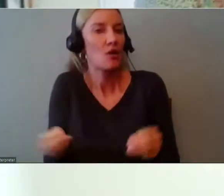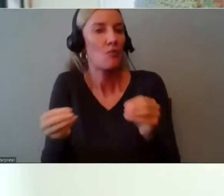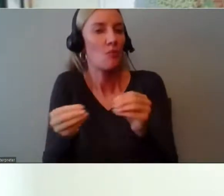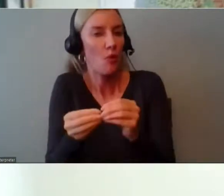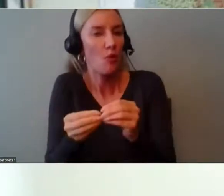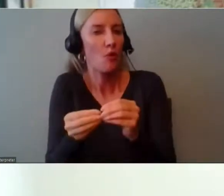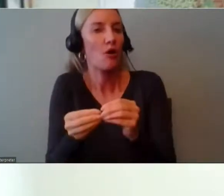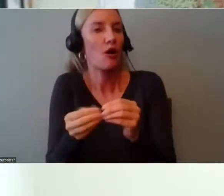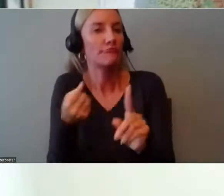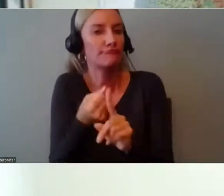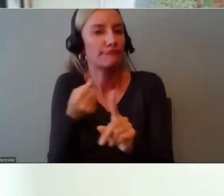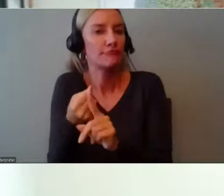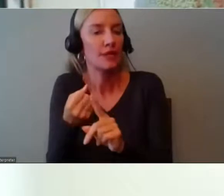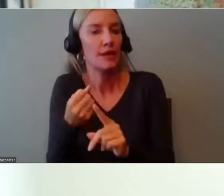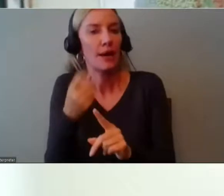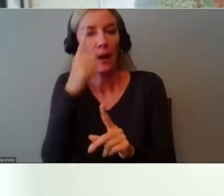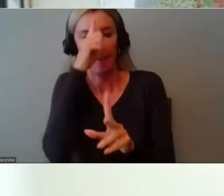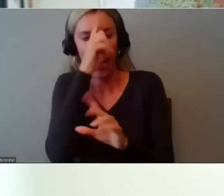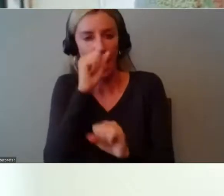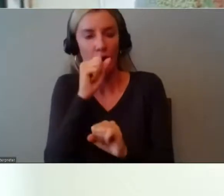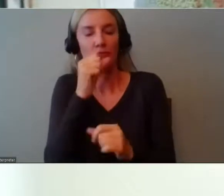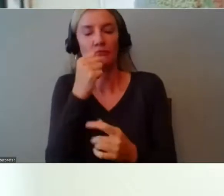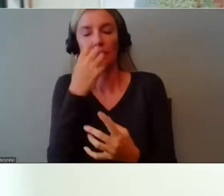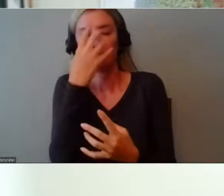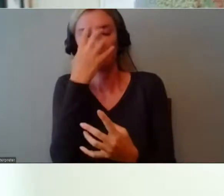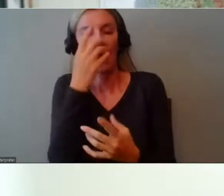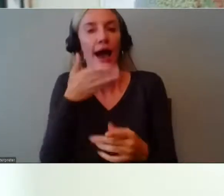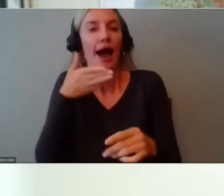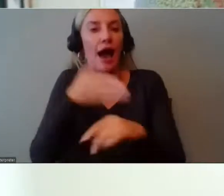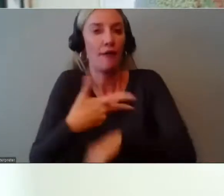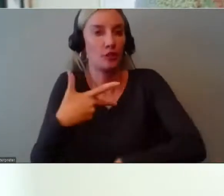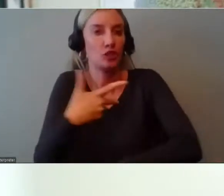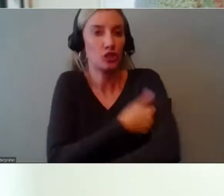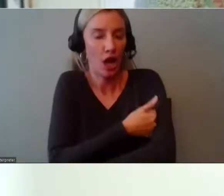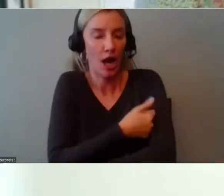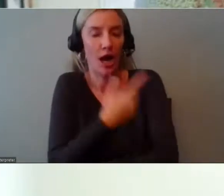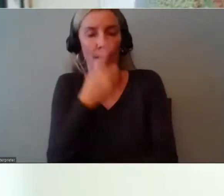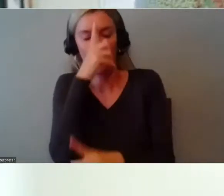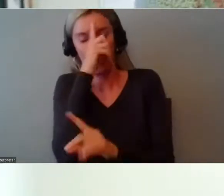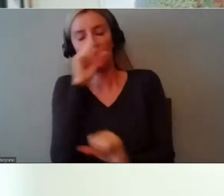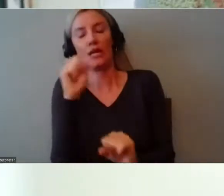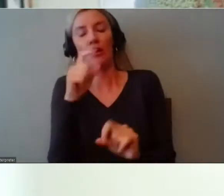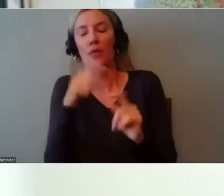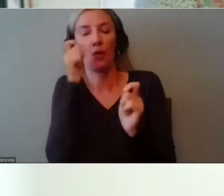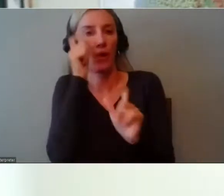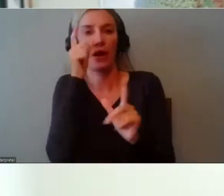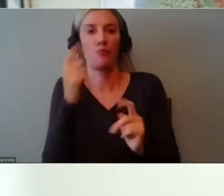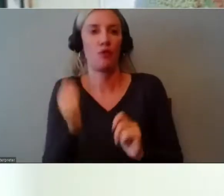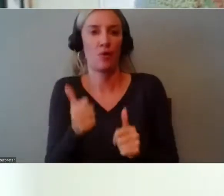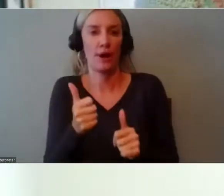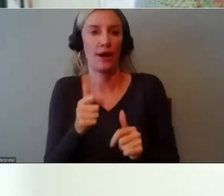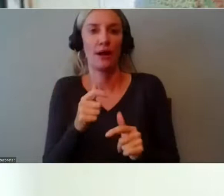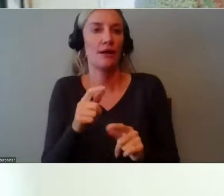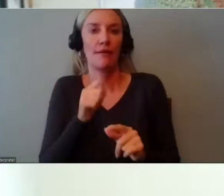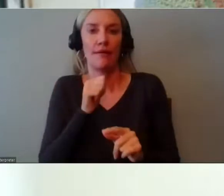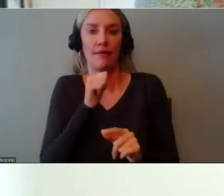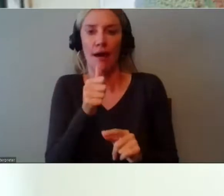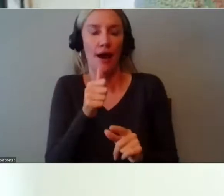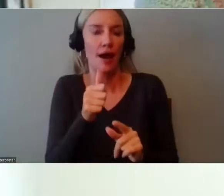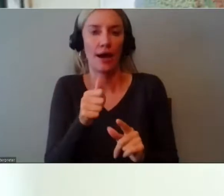incidence of fainting right after they get a shot, and they come right out of it. It's not a significant or life-threatening thing. It's just one of